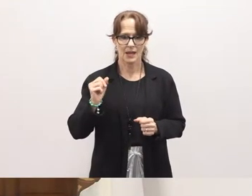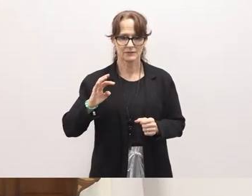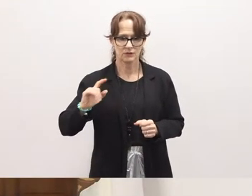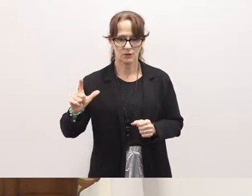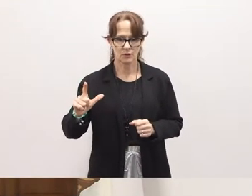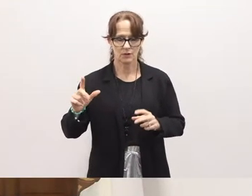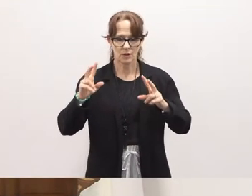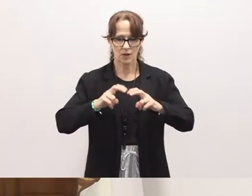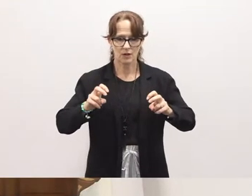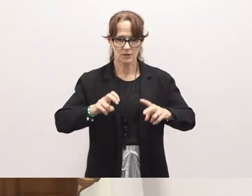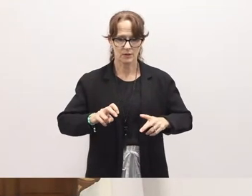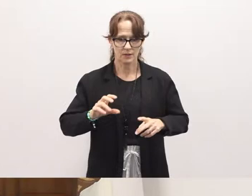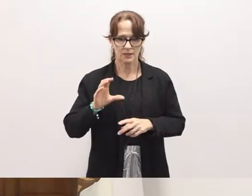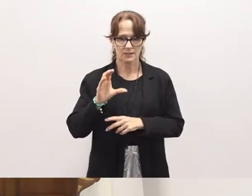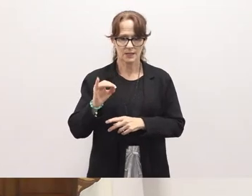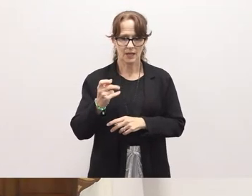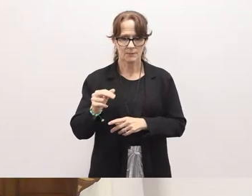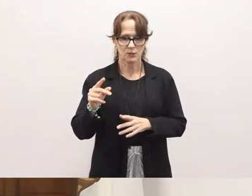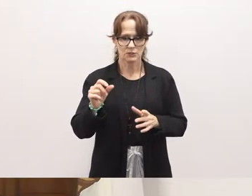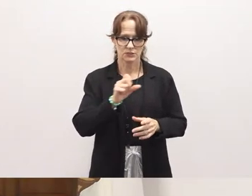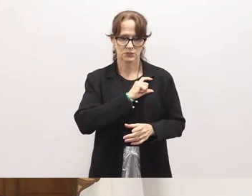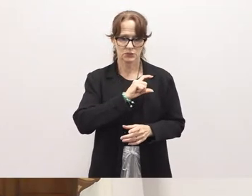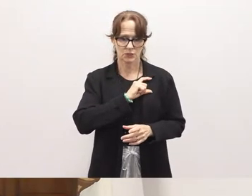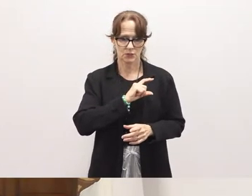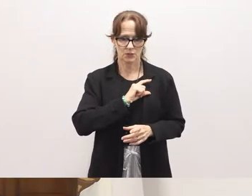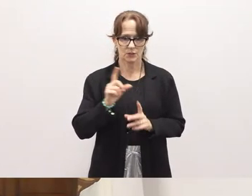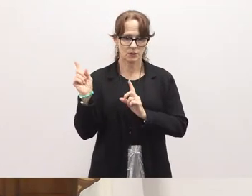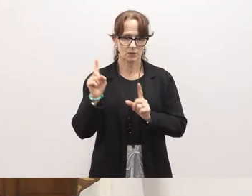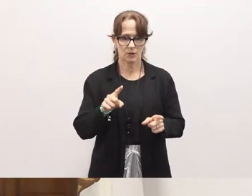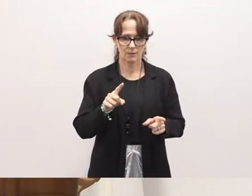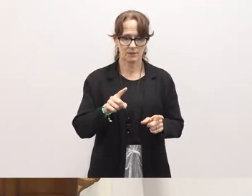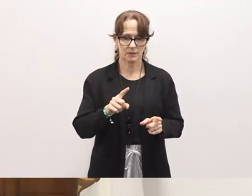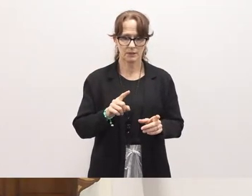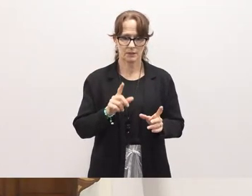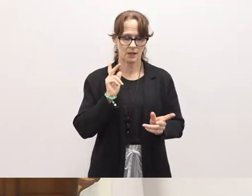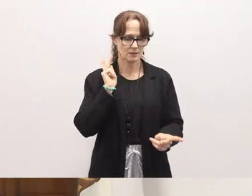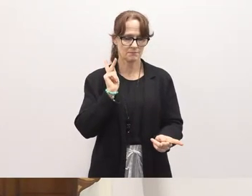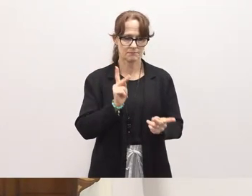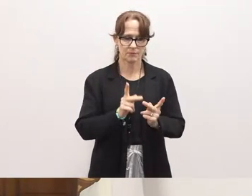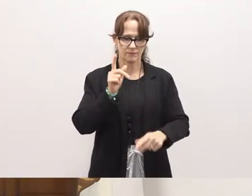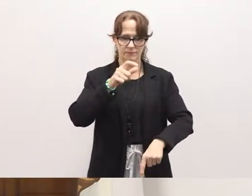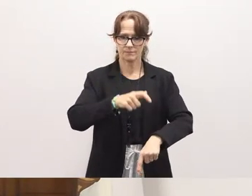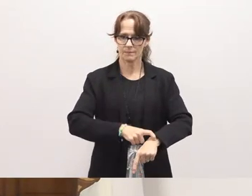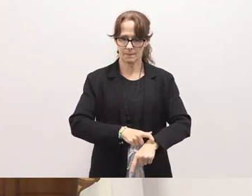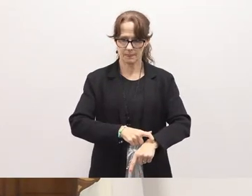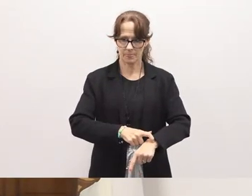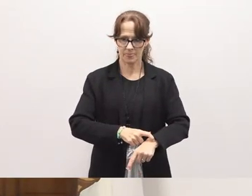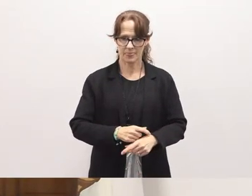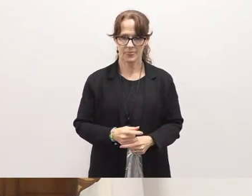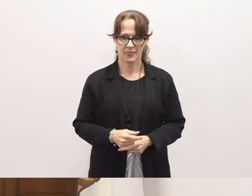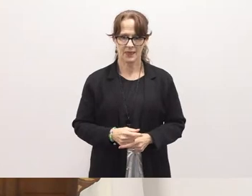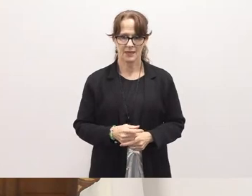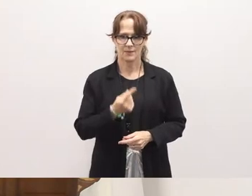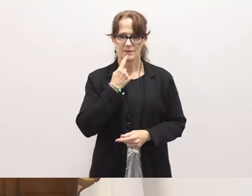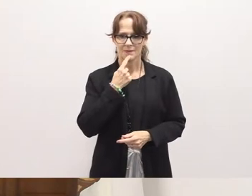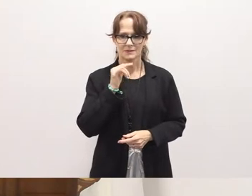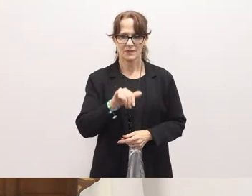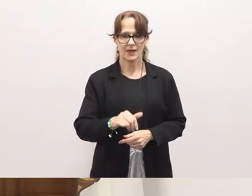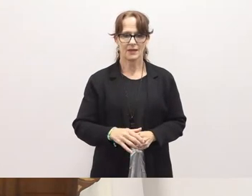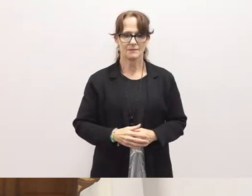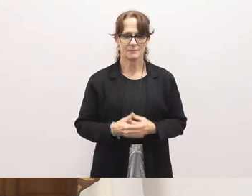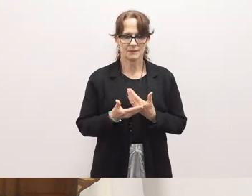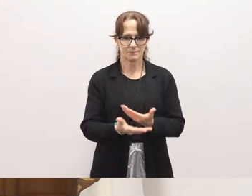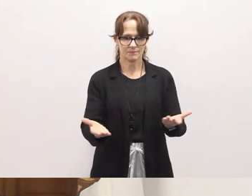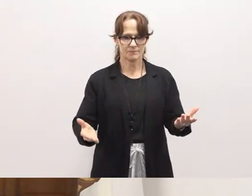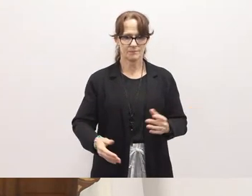to be cybersecurity. So you are coming on board at just the right time, I would like to mention, but the floor is